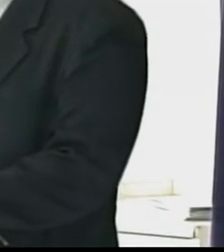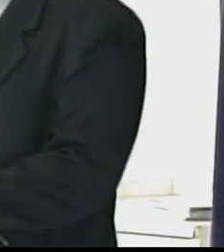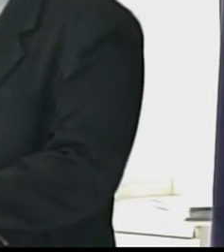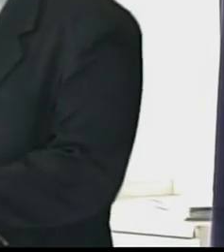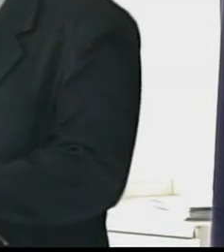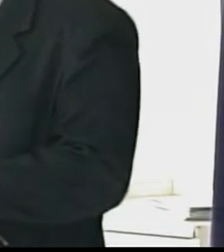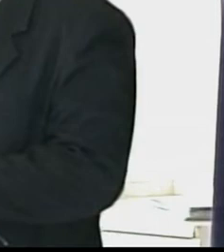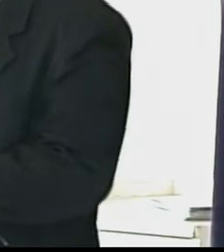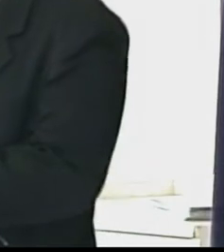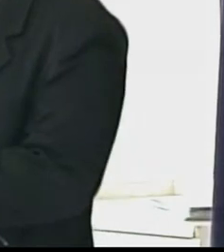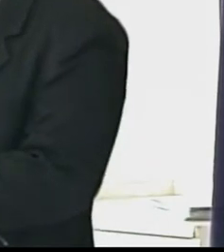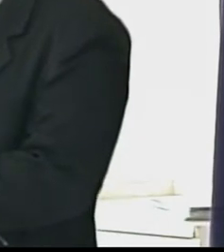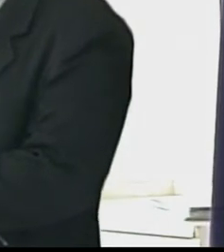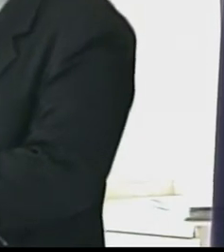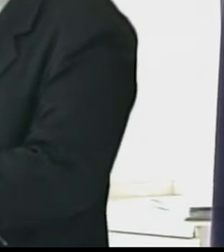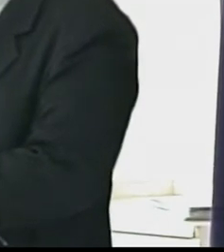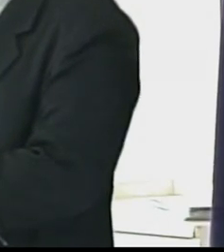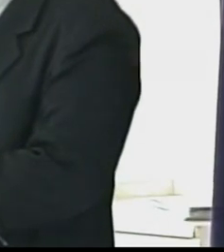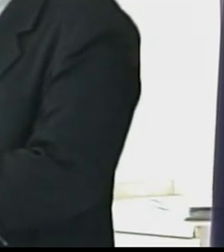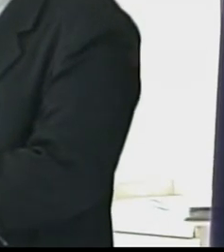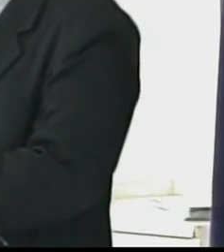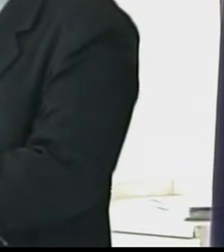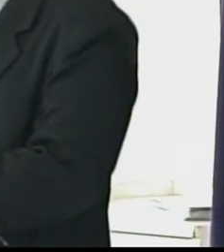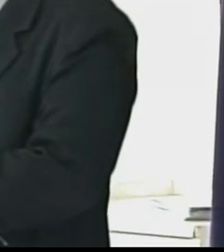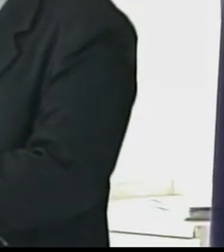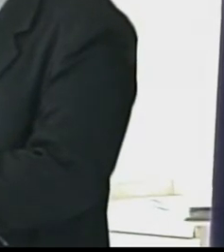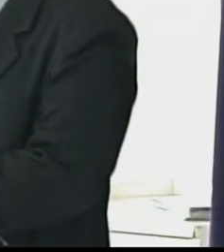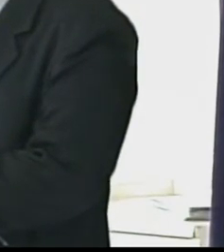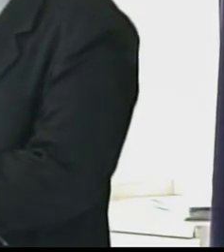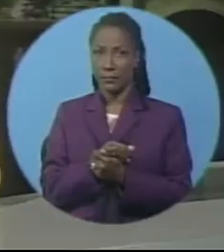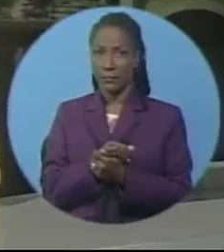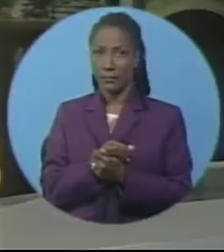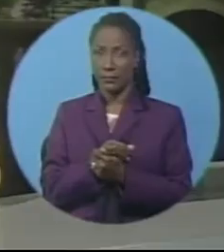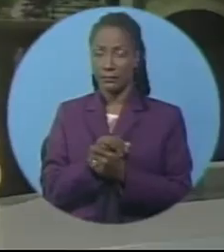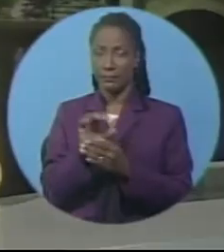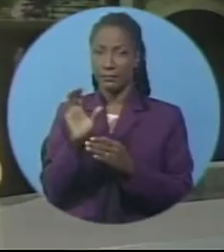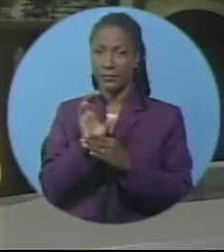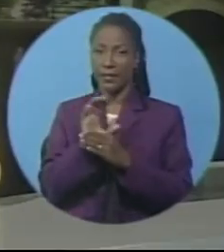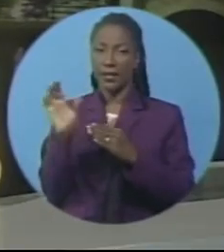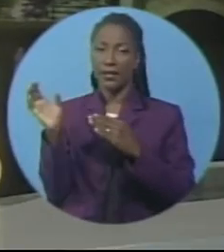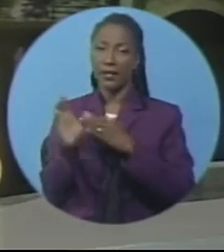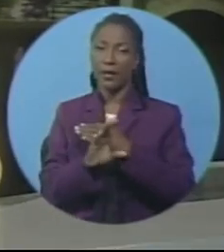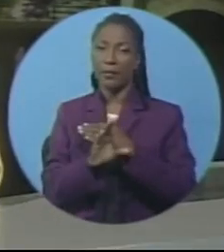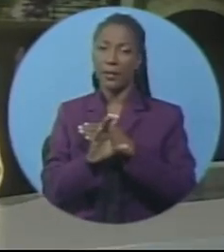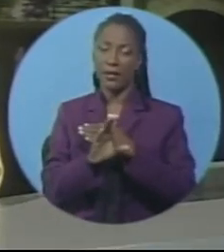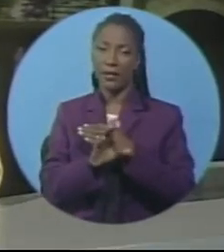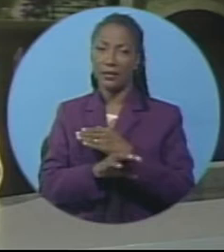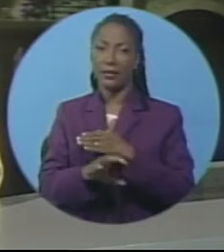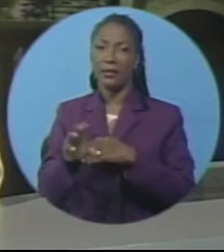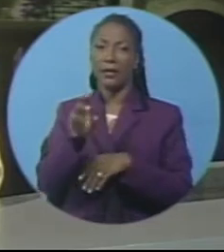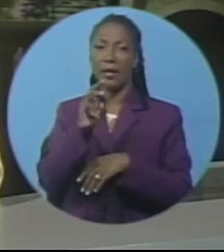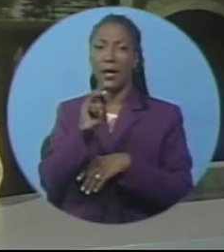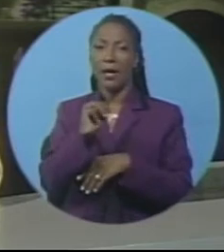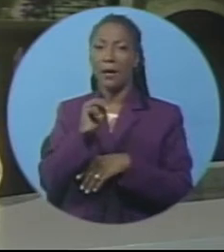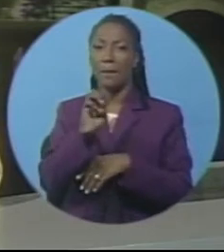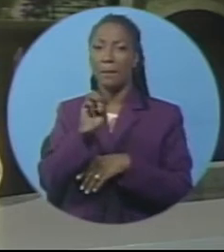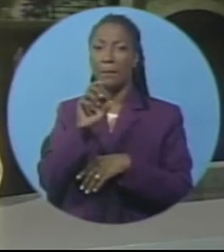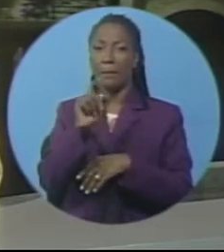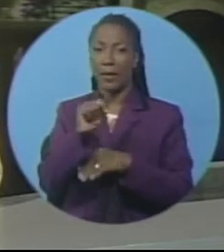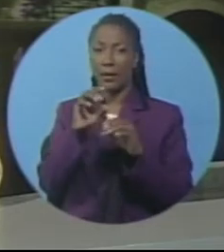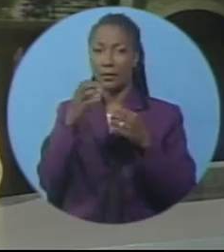listen to their deepest fears about their health. The Caribbean Institute of Meteorology